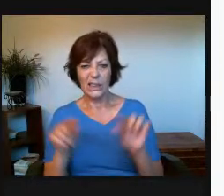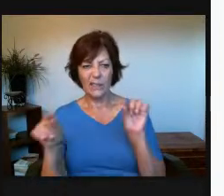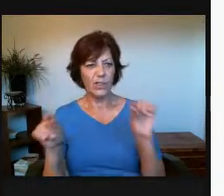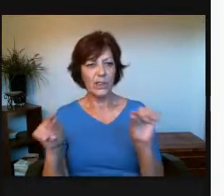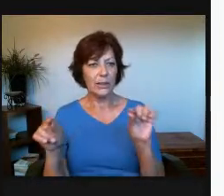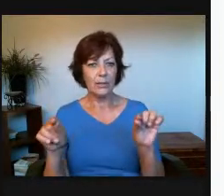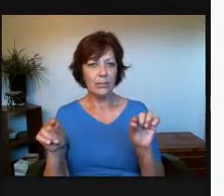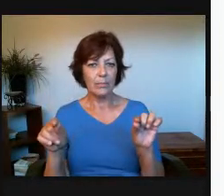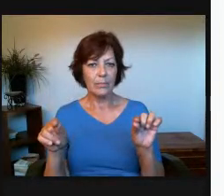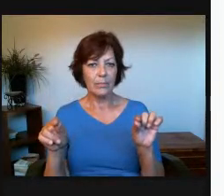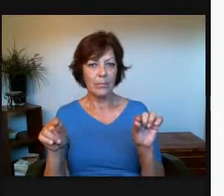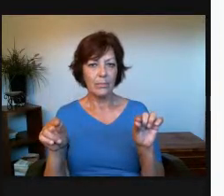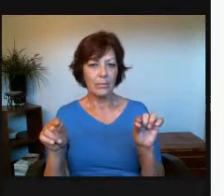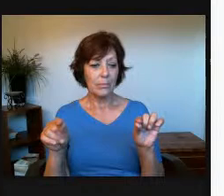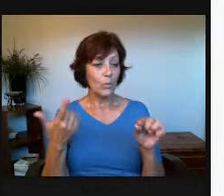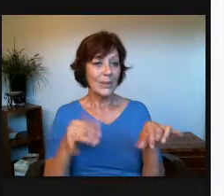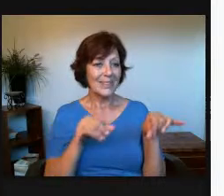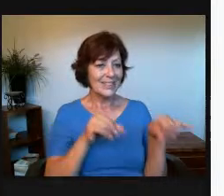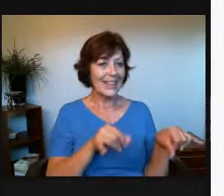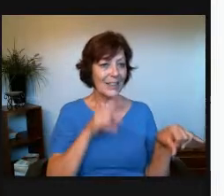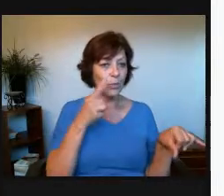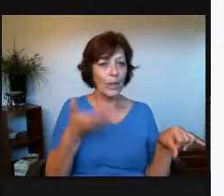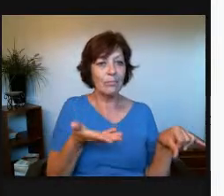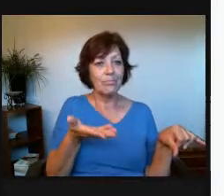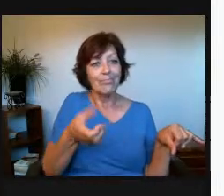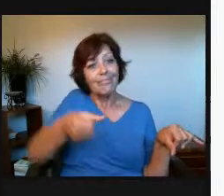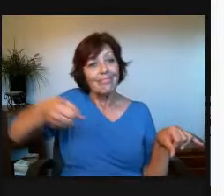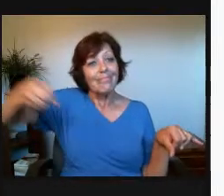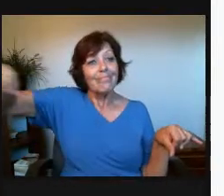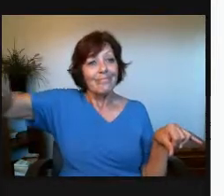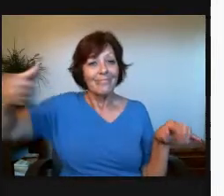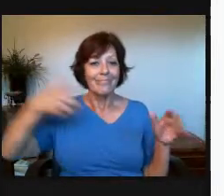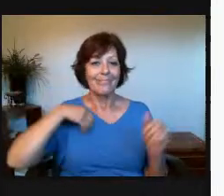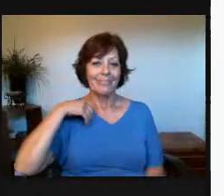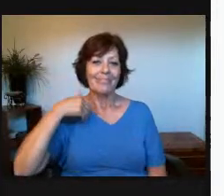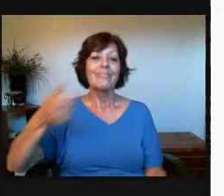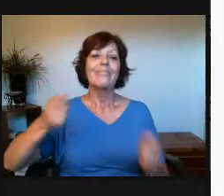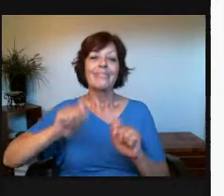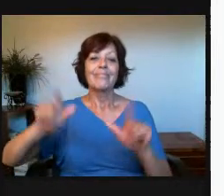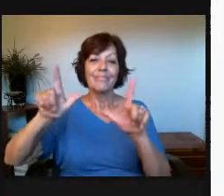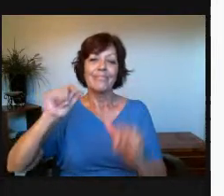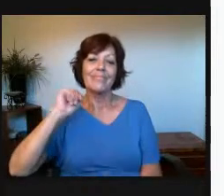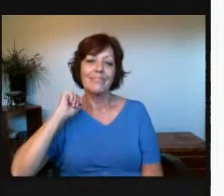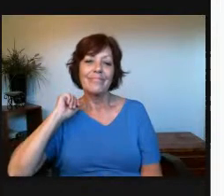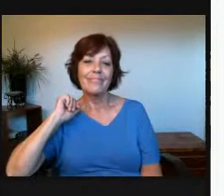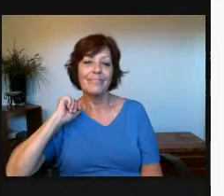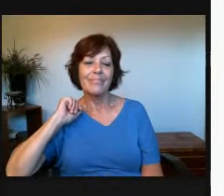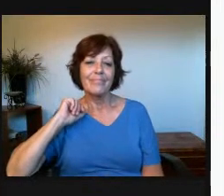Stationary versus portable. Next slide, please.